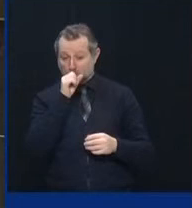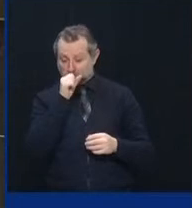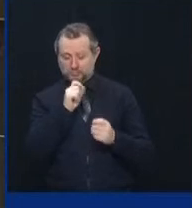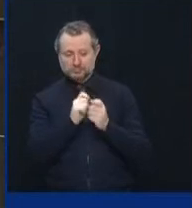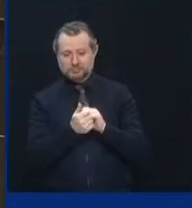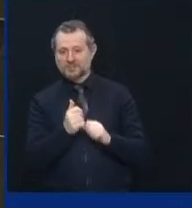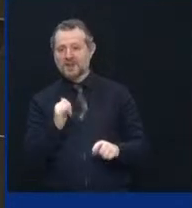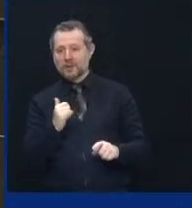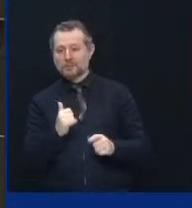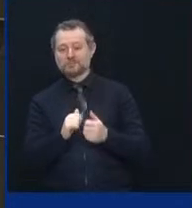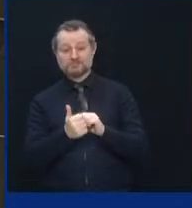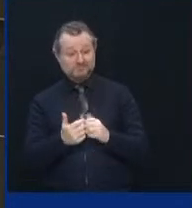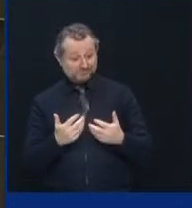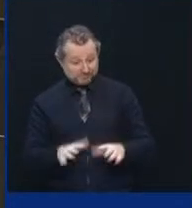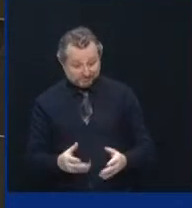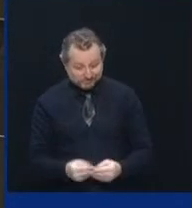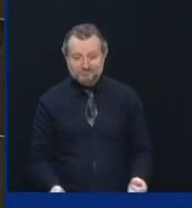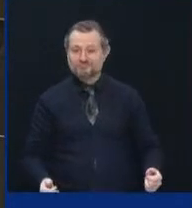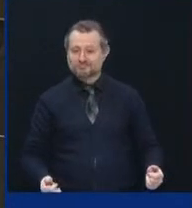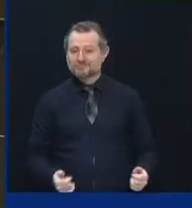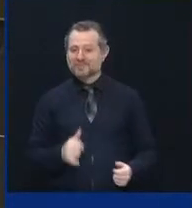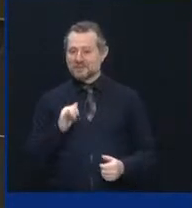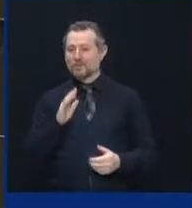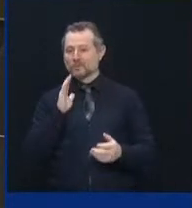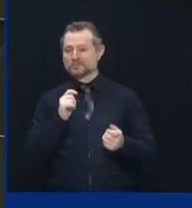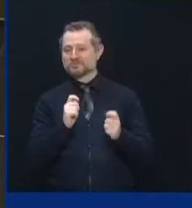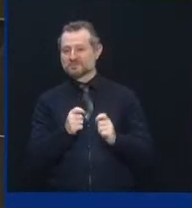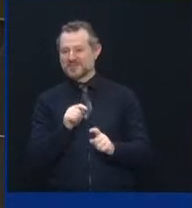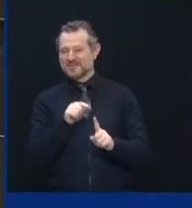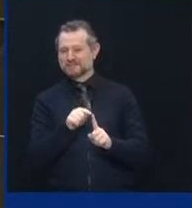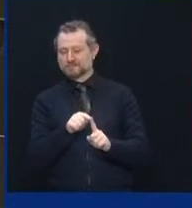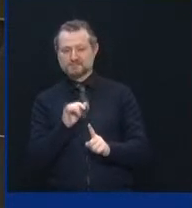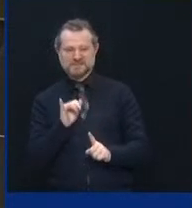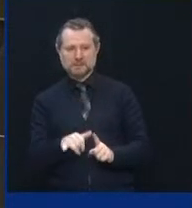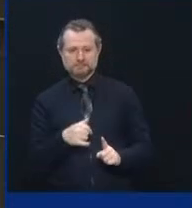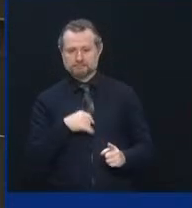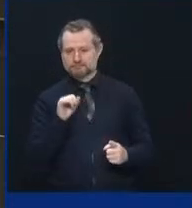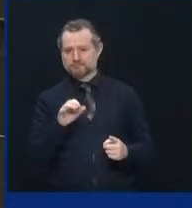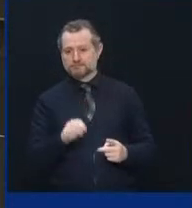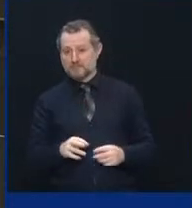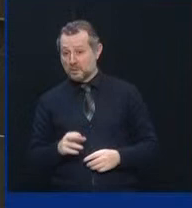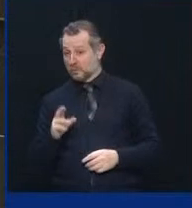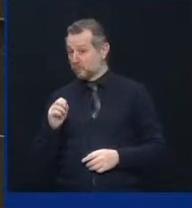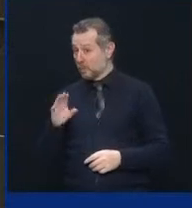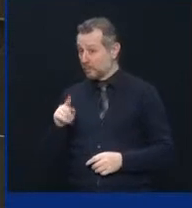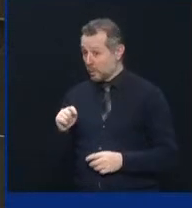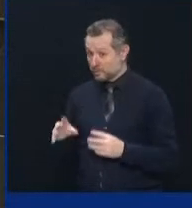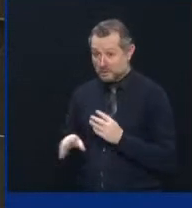on that? no, that's right.